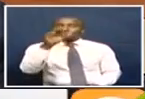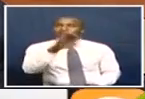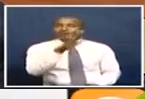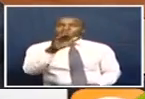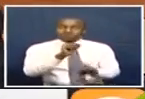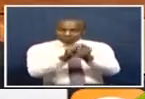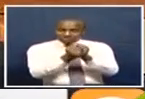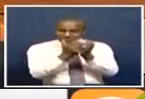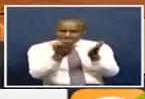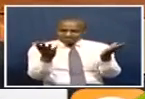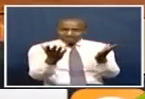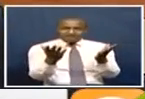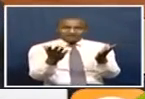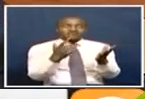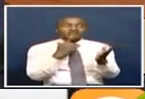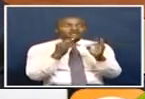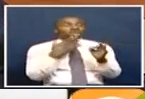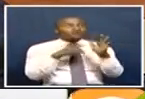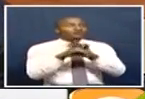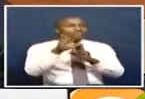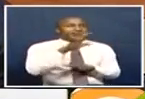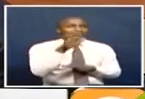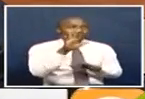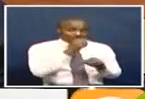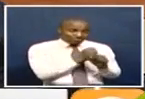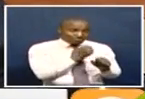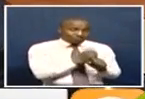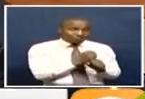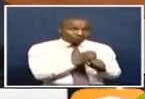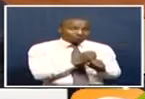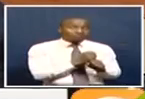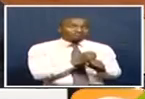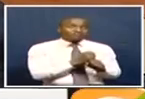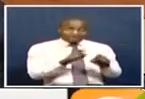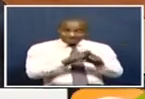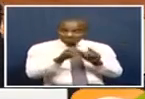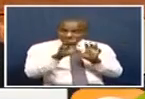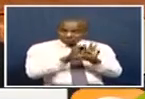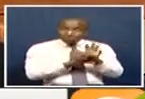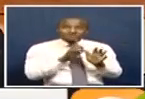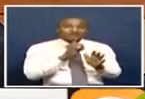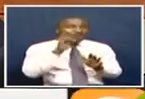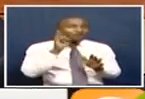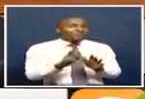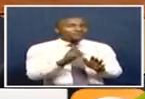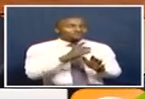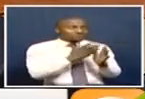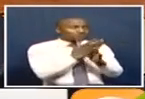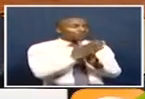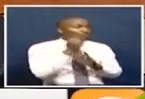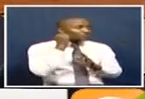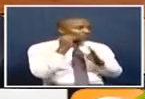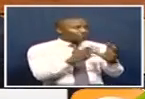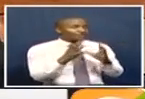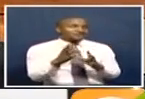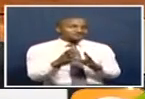crafted something that if you want to go to parliament from a worker, as it is stipulated in the constitution, you must go through a political party.